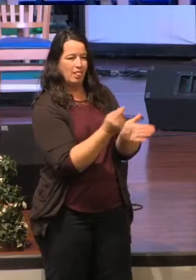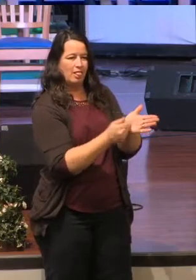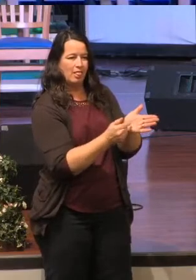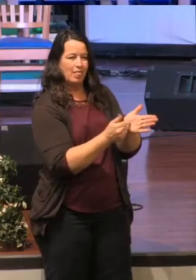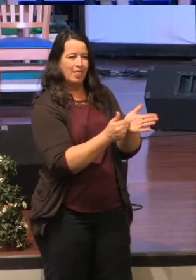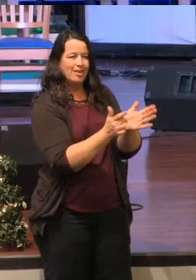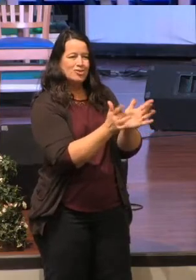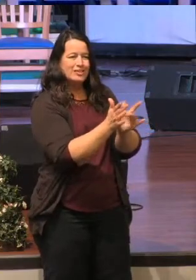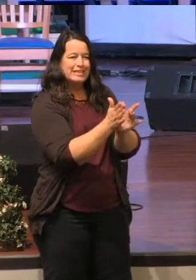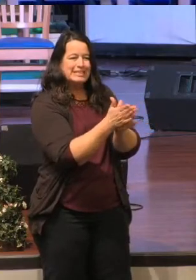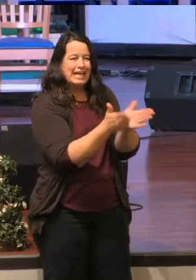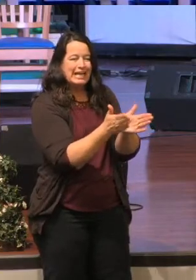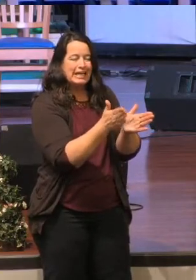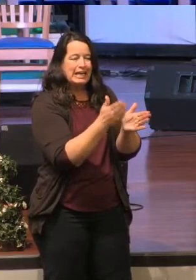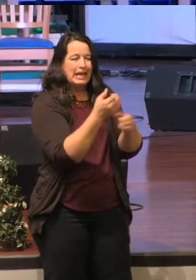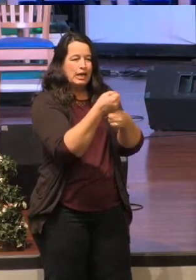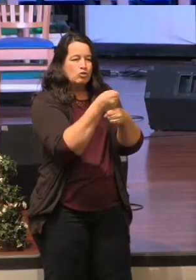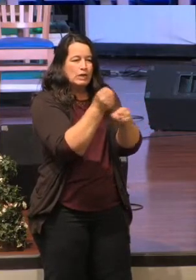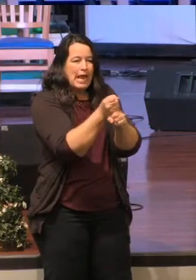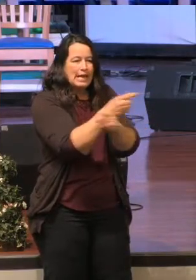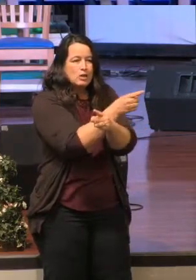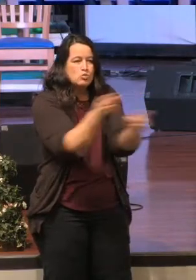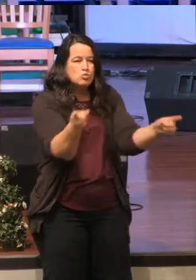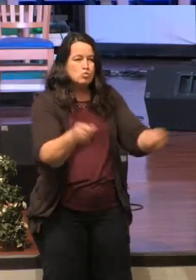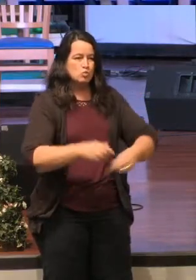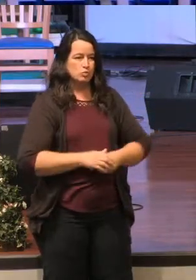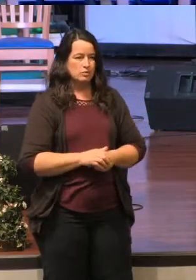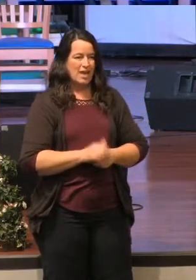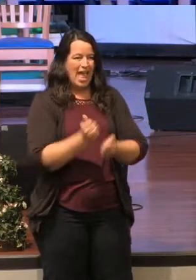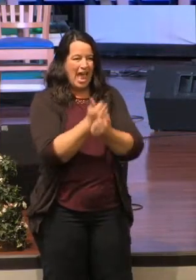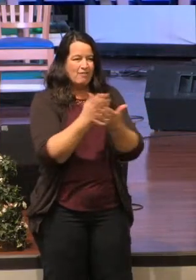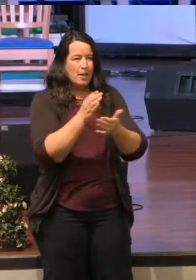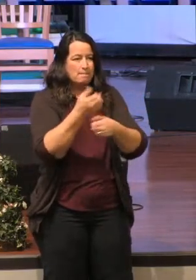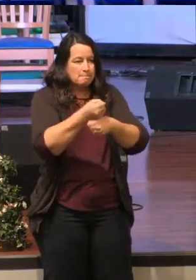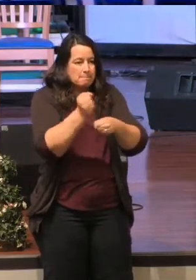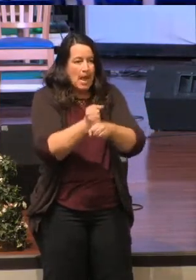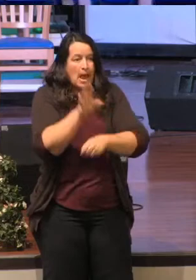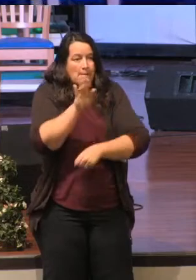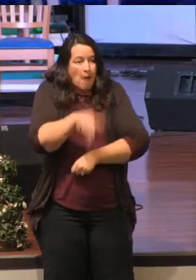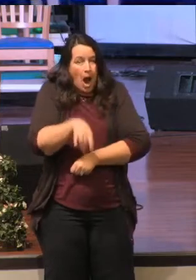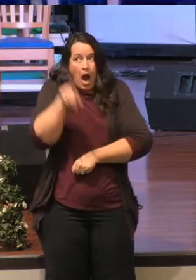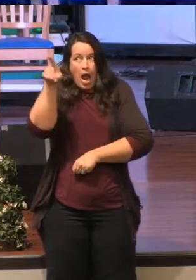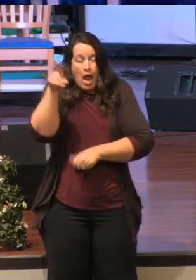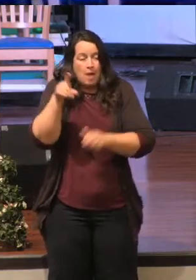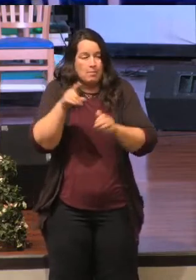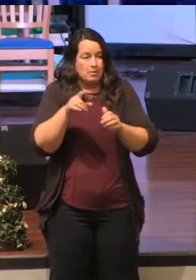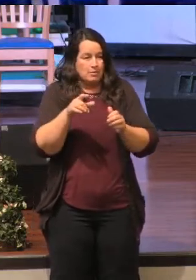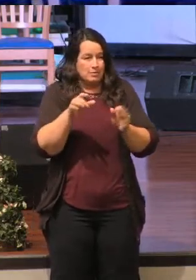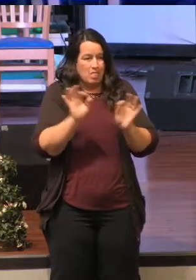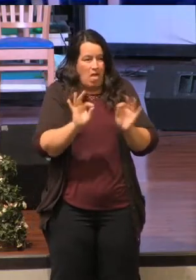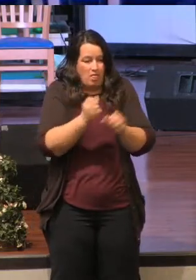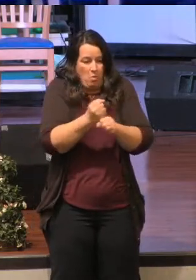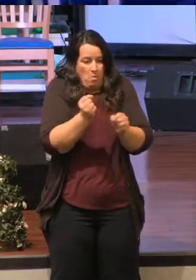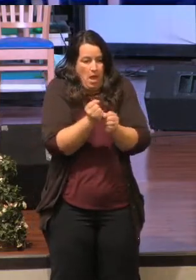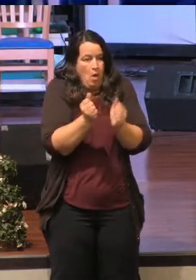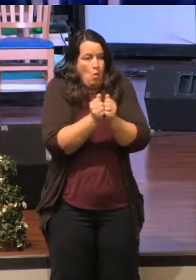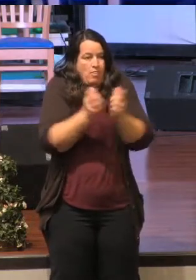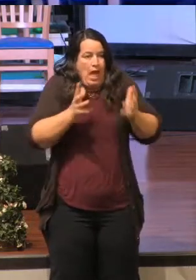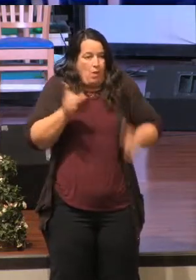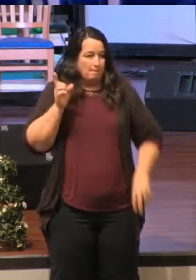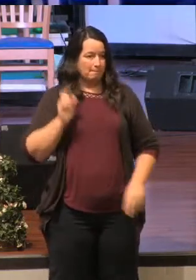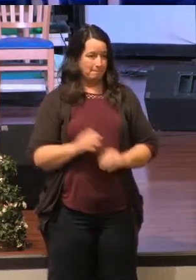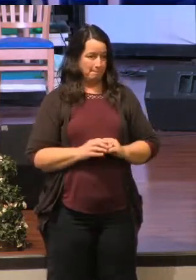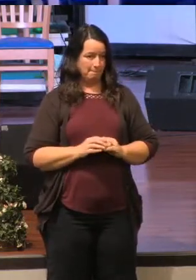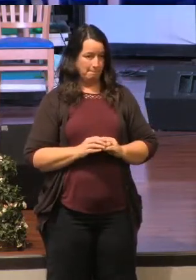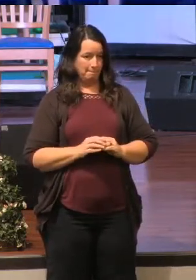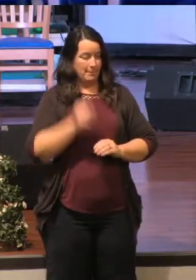talking about, he actually created you. All things were made by him, and without him was not anything made that was made. He